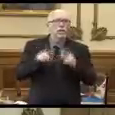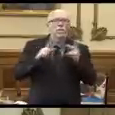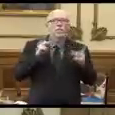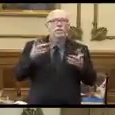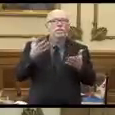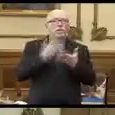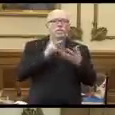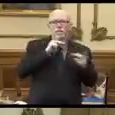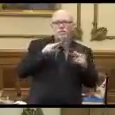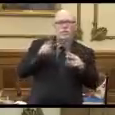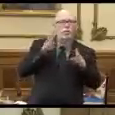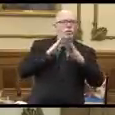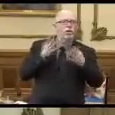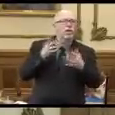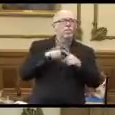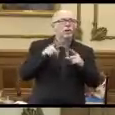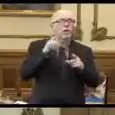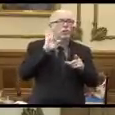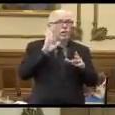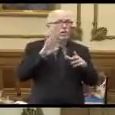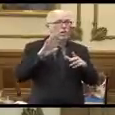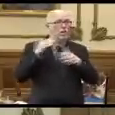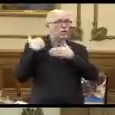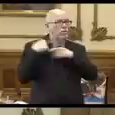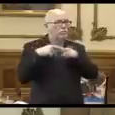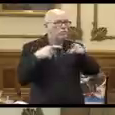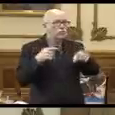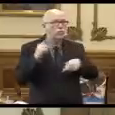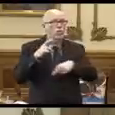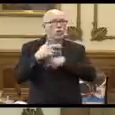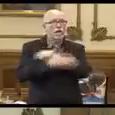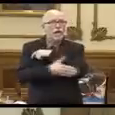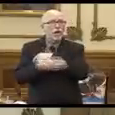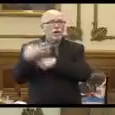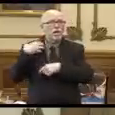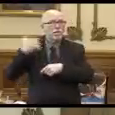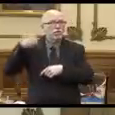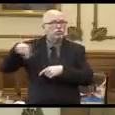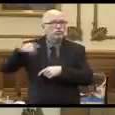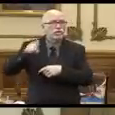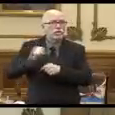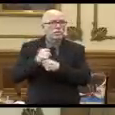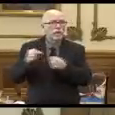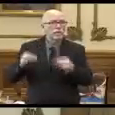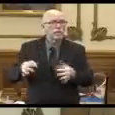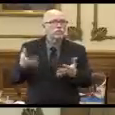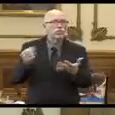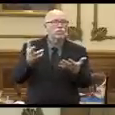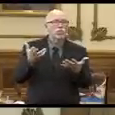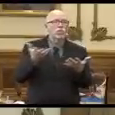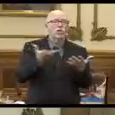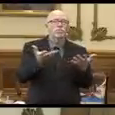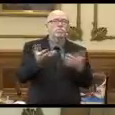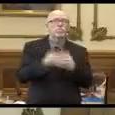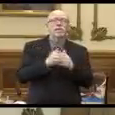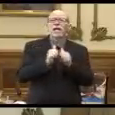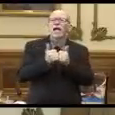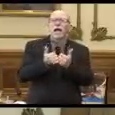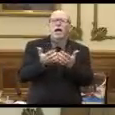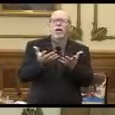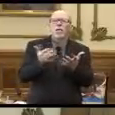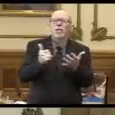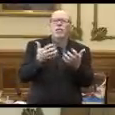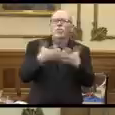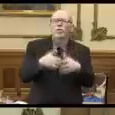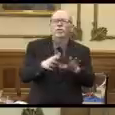worried about this. Would that fall to you, Governor, or would the county commissioners need to make that call, or how would that work?